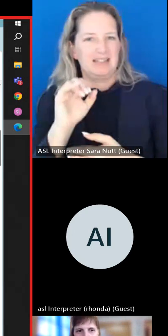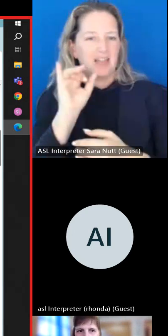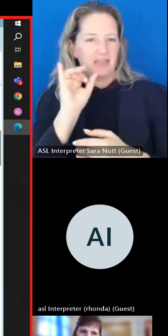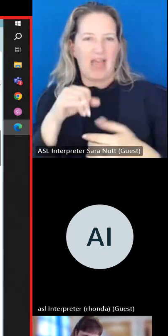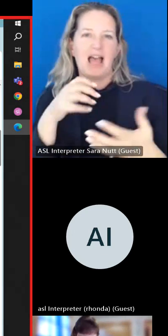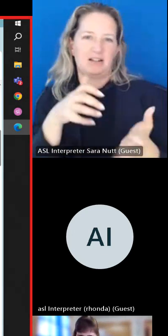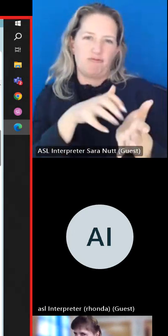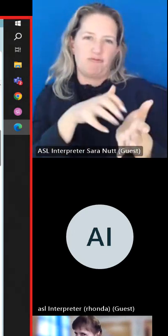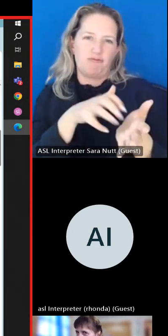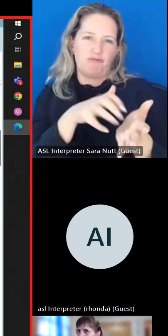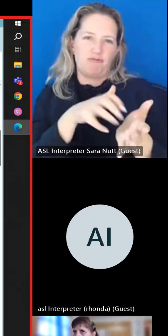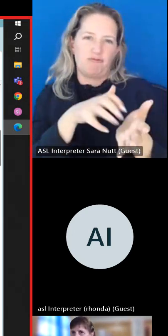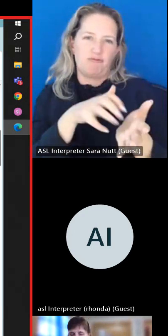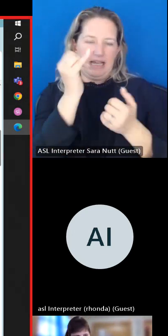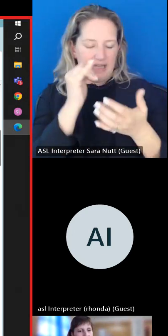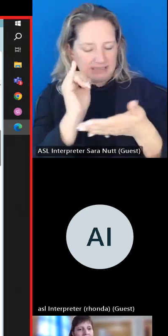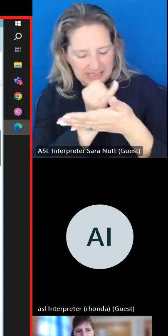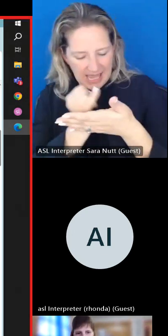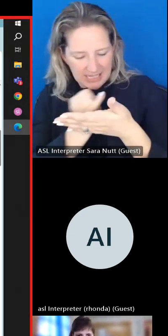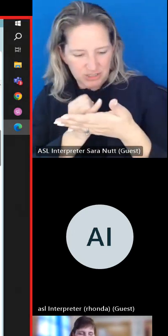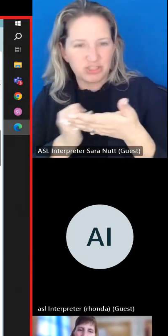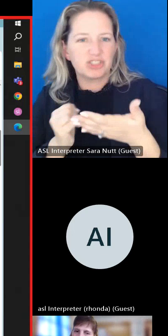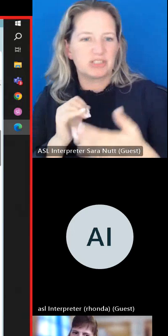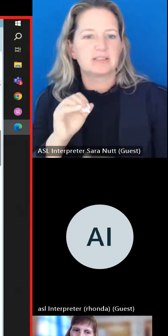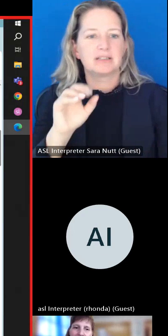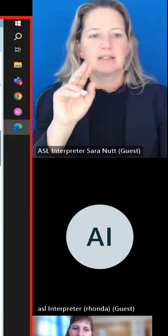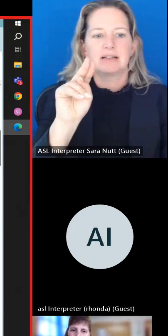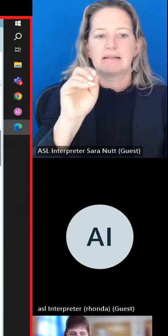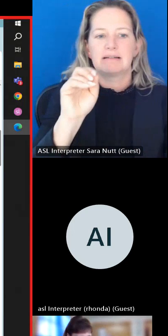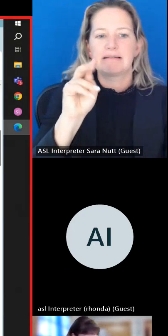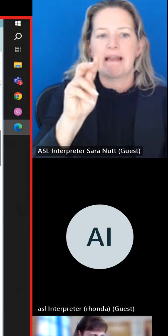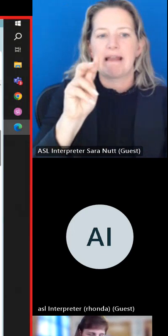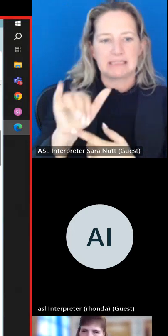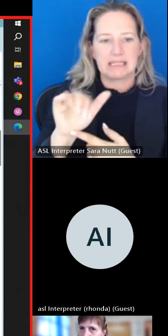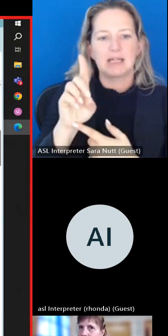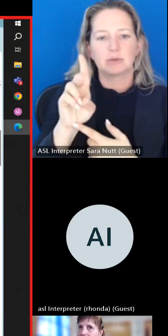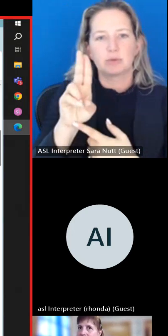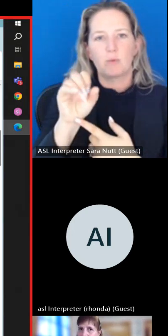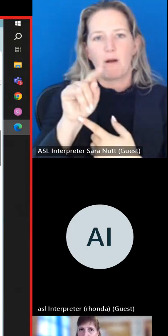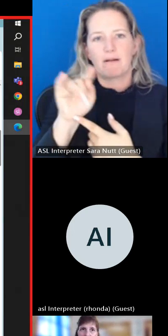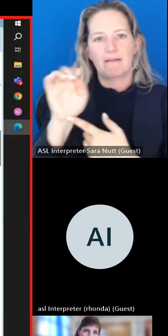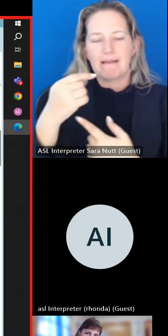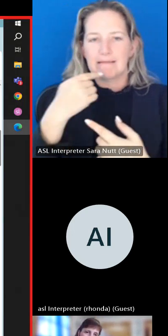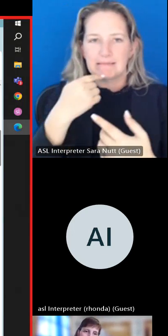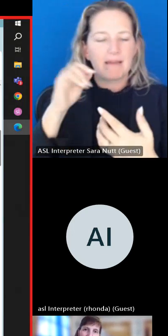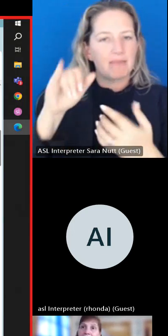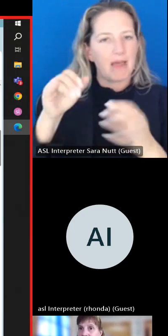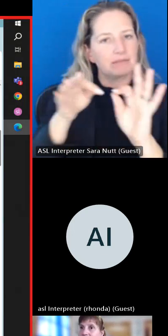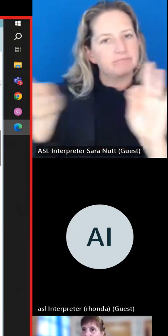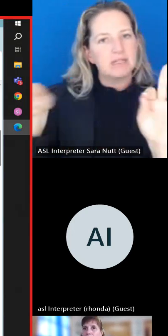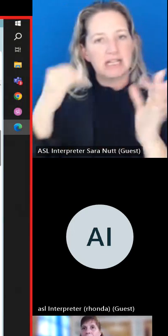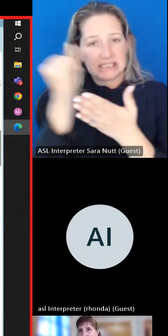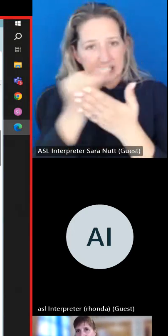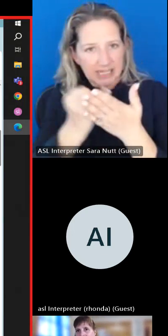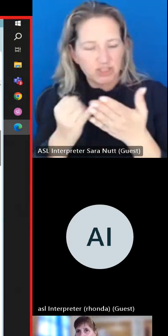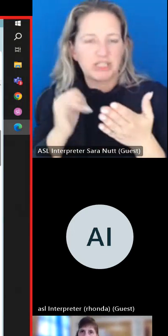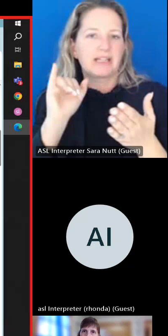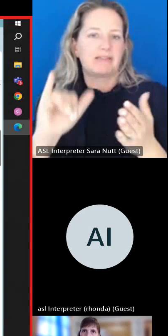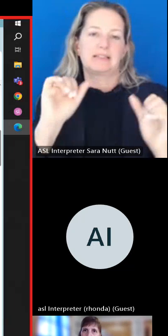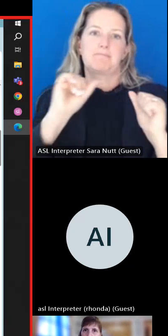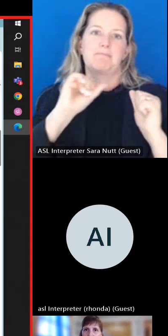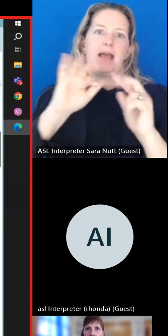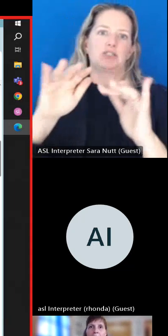rough ideas and make sketches of them and fine tune and refine them till you can lay them out and see the story of your